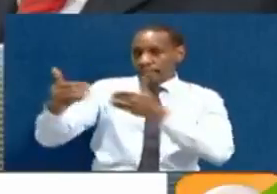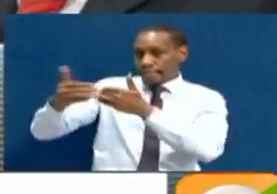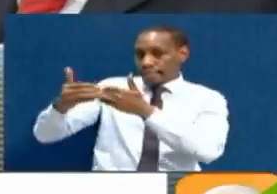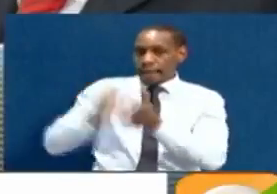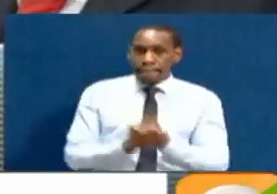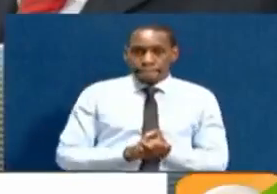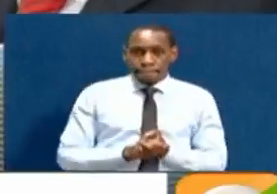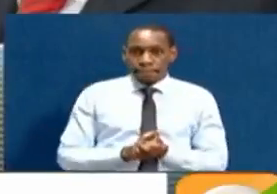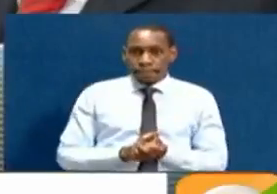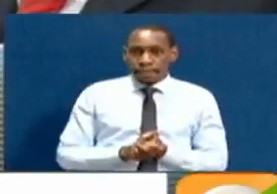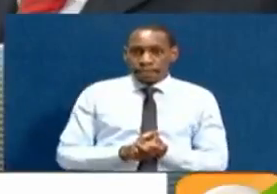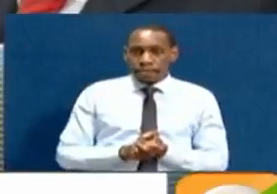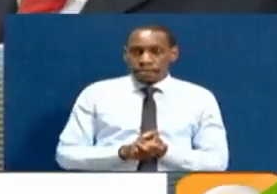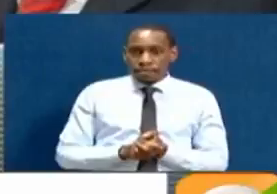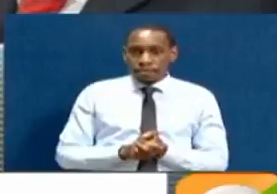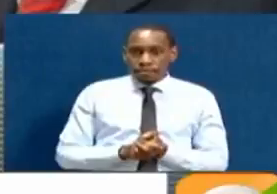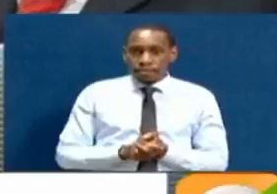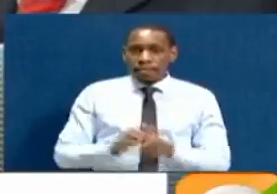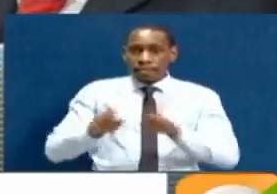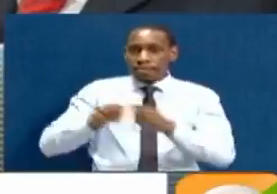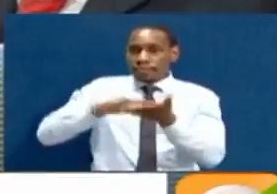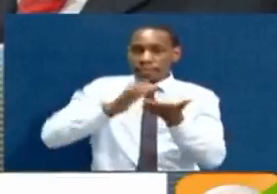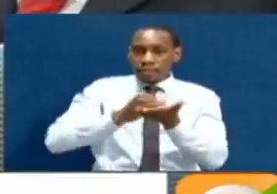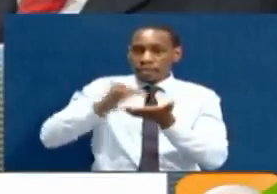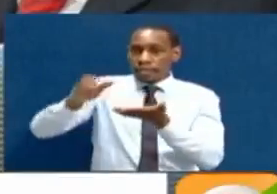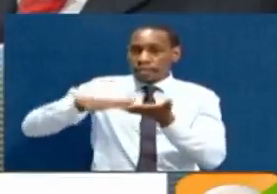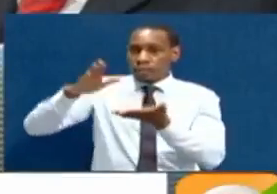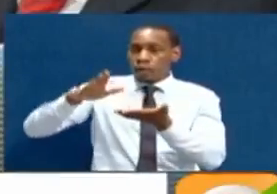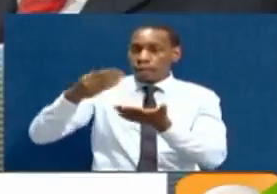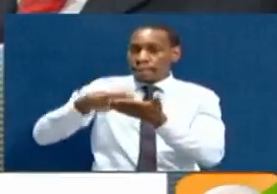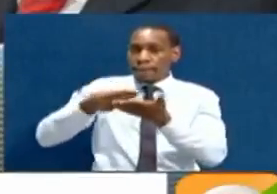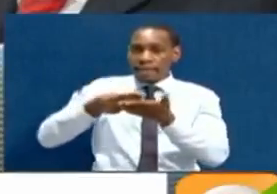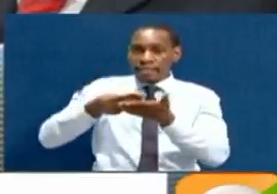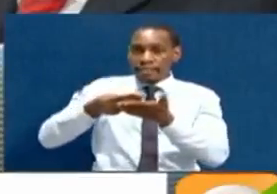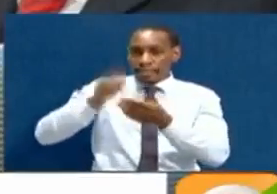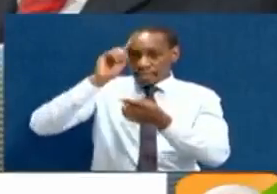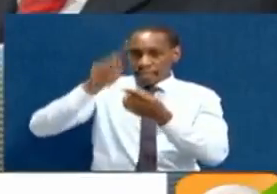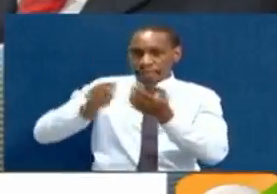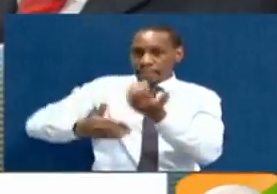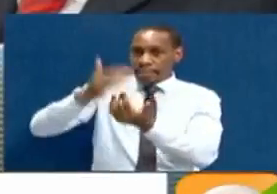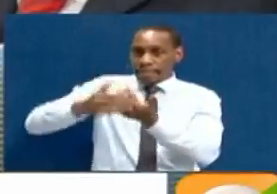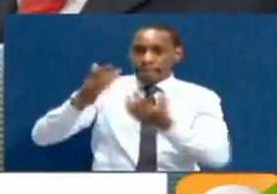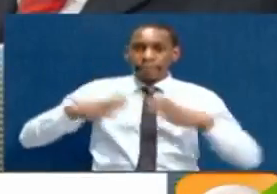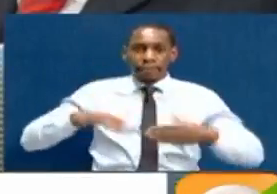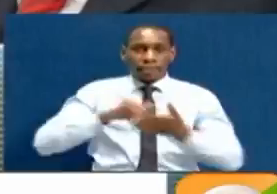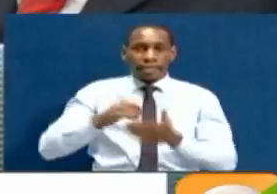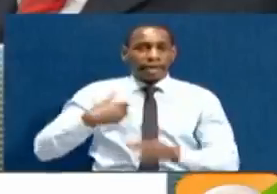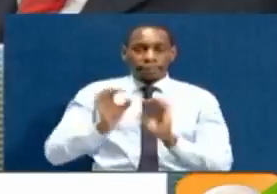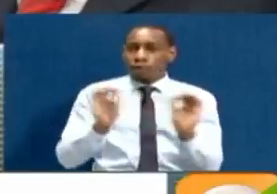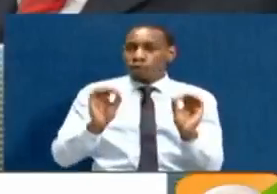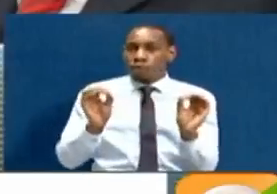We have to play it as it comes and basically allocate more money in the budget for purposes of caring for those who do not